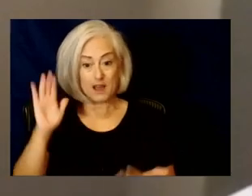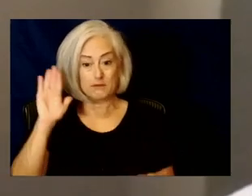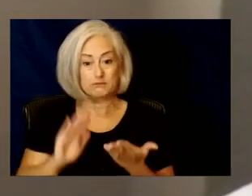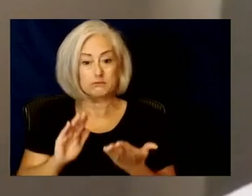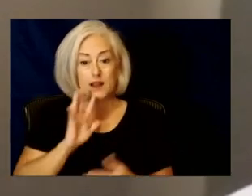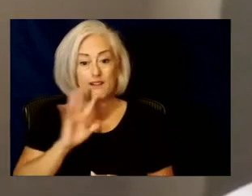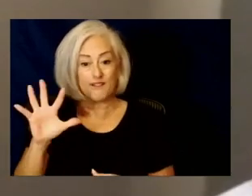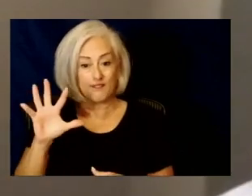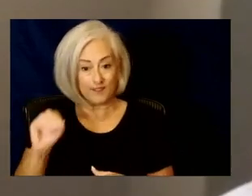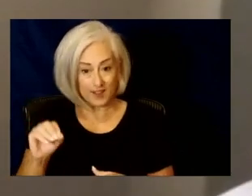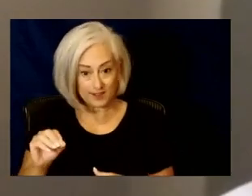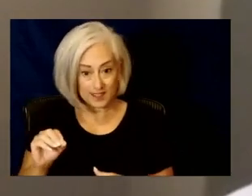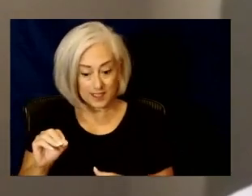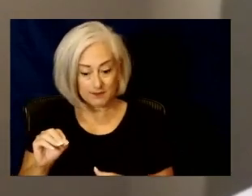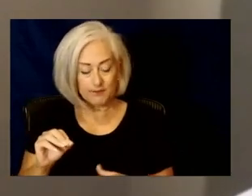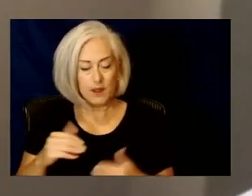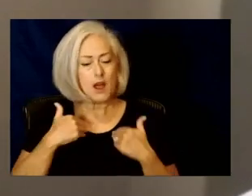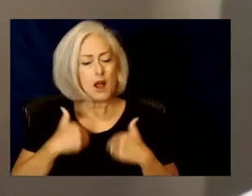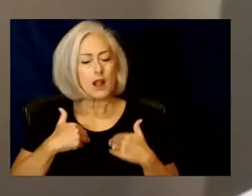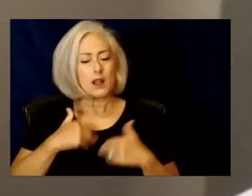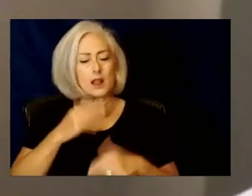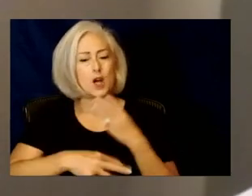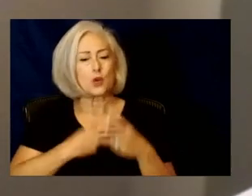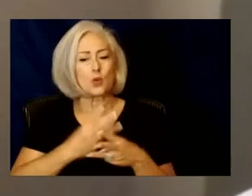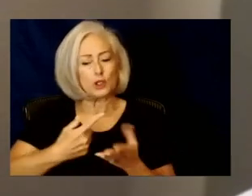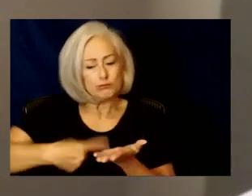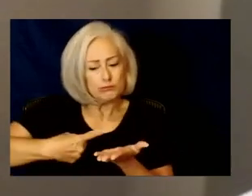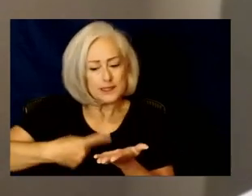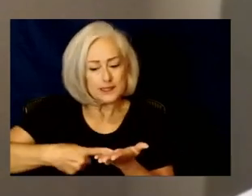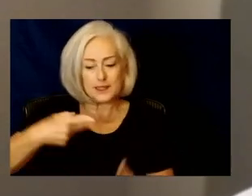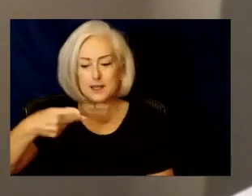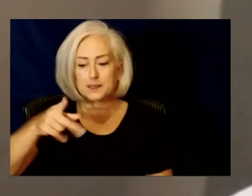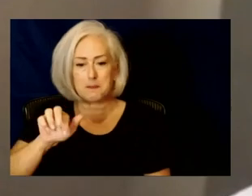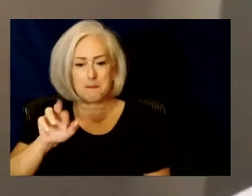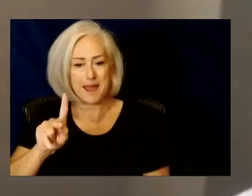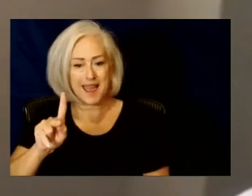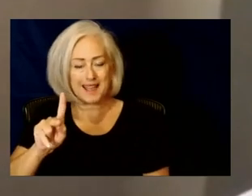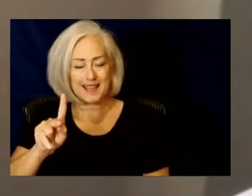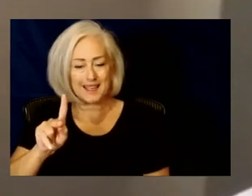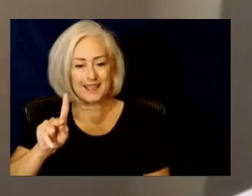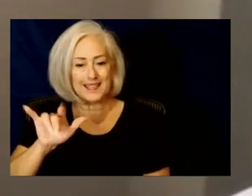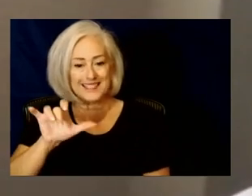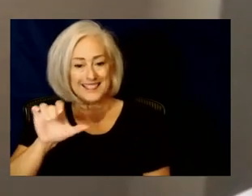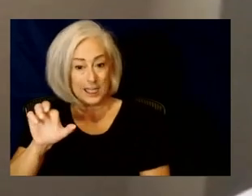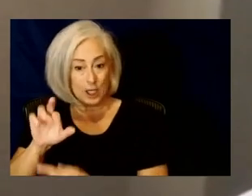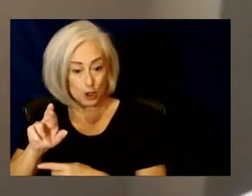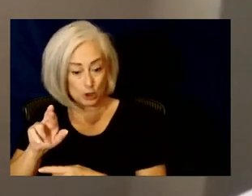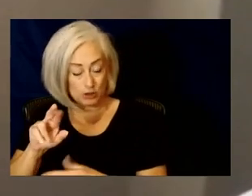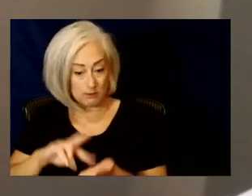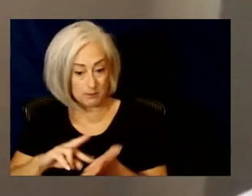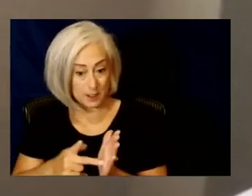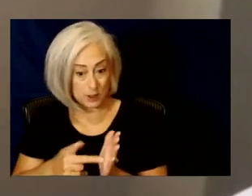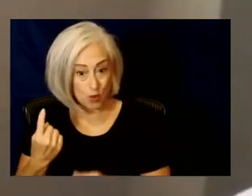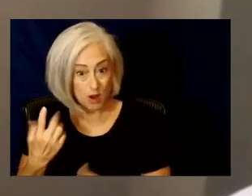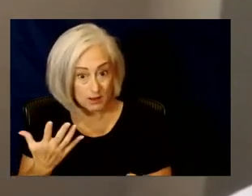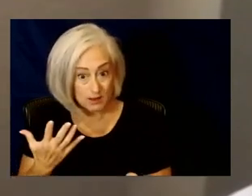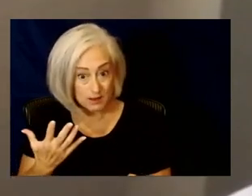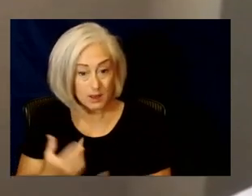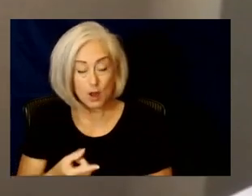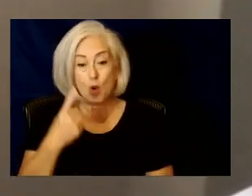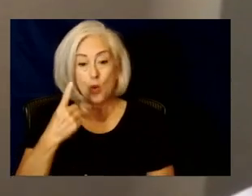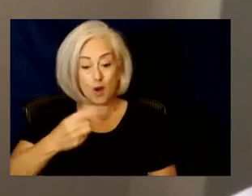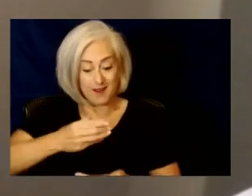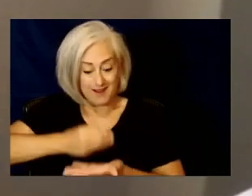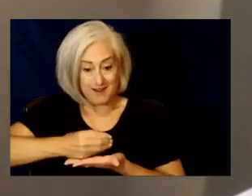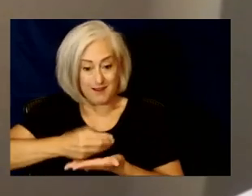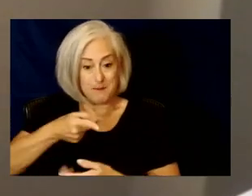about pack years. A pack year is basically, essentially, one pack year is smoking one pack of cigarettes for one day,